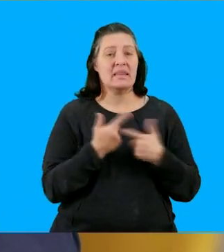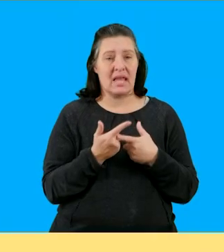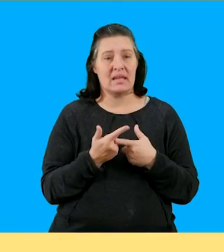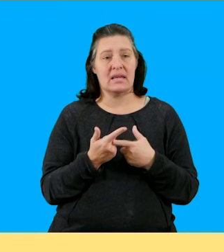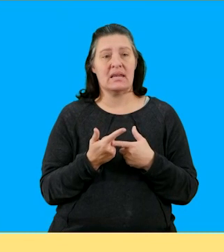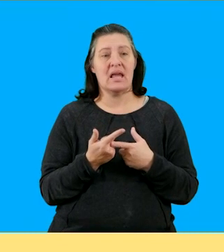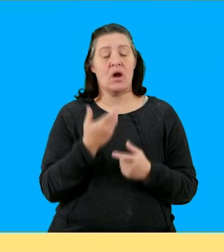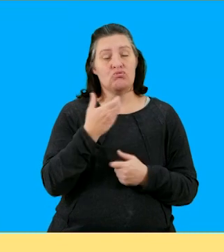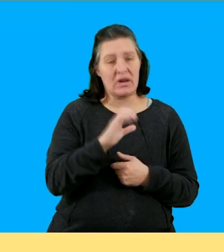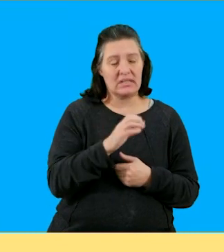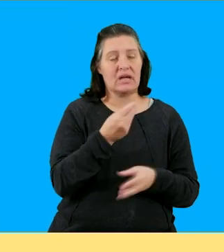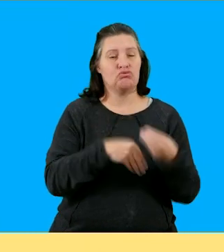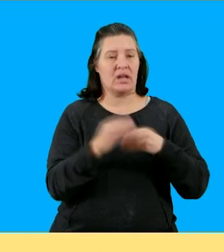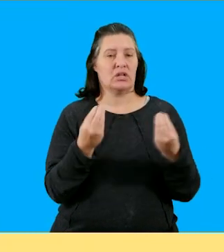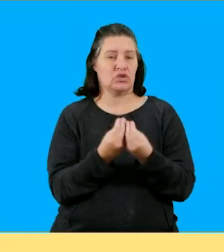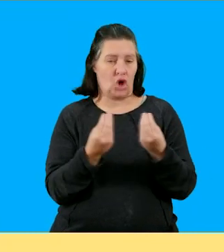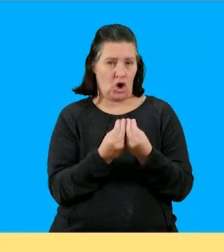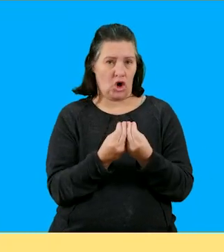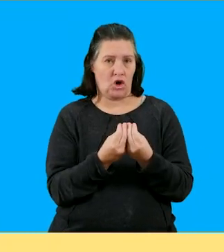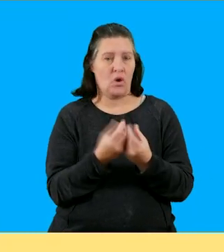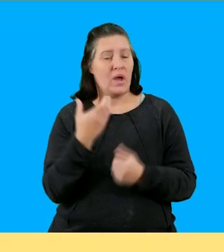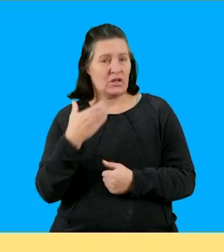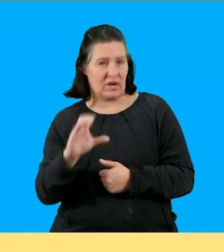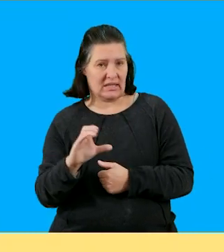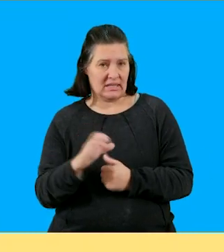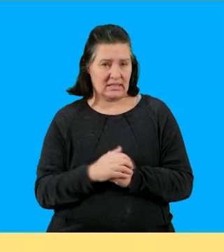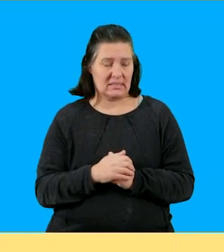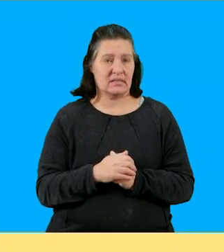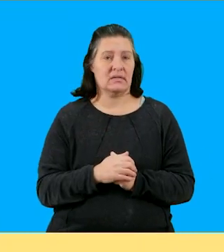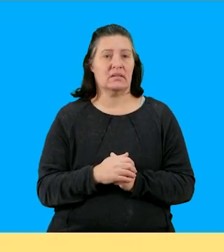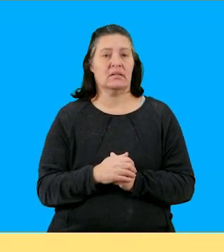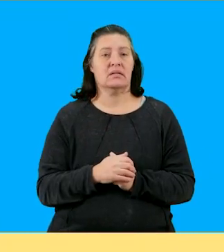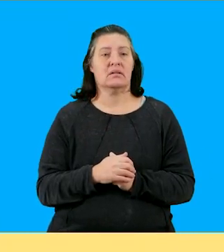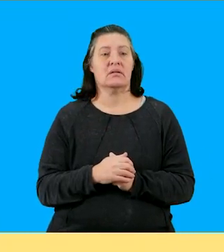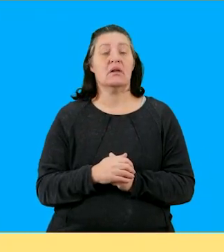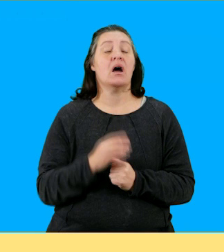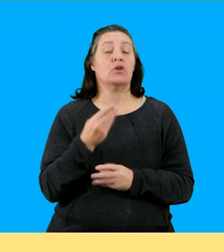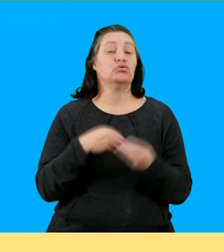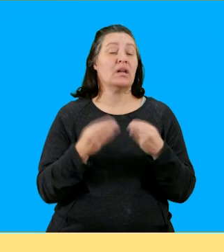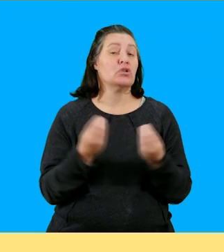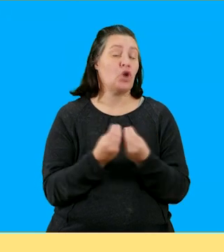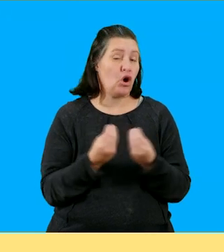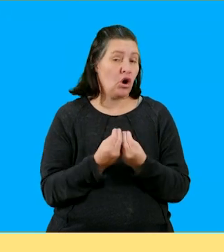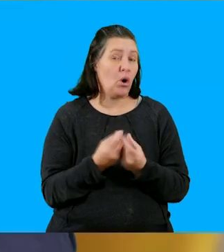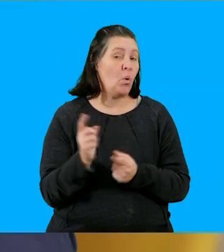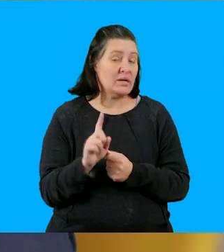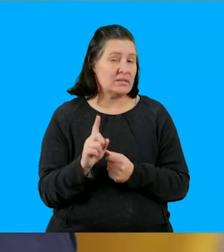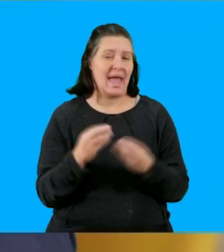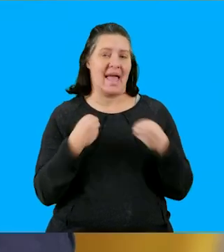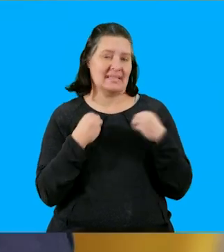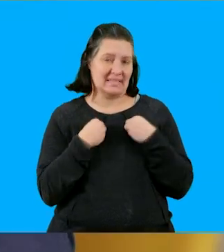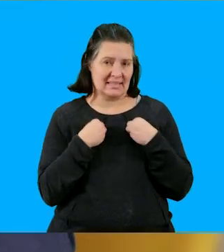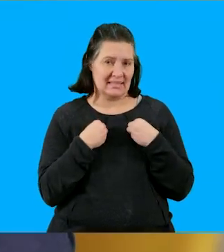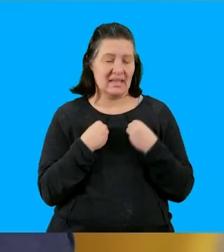will credit our trading stock account. We credit our trading stock account, and trading stock is